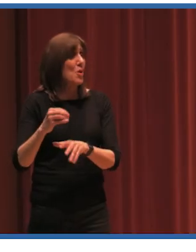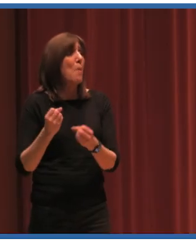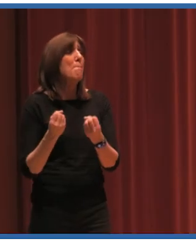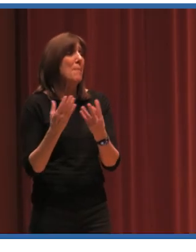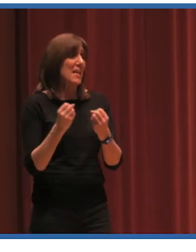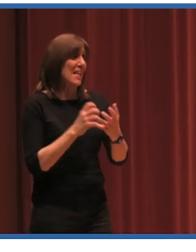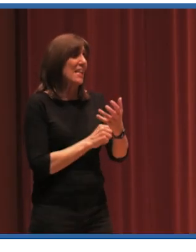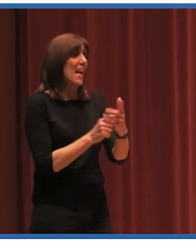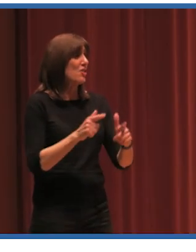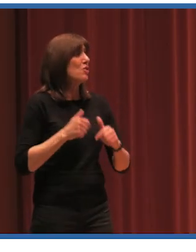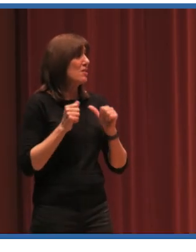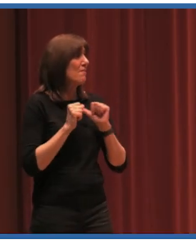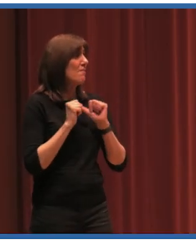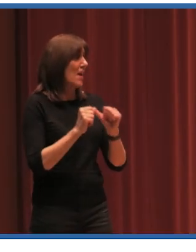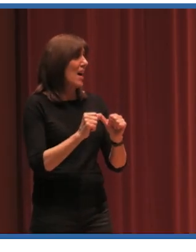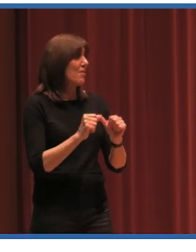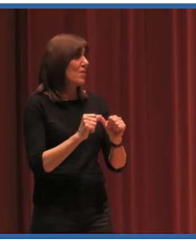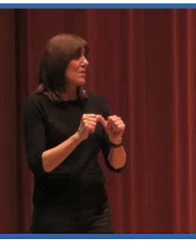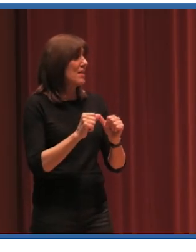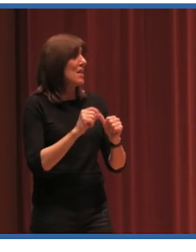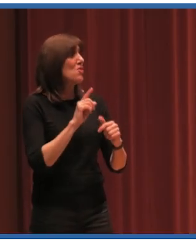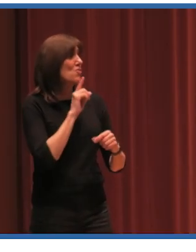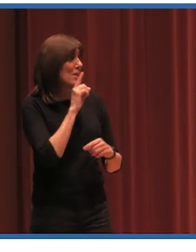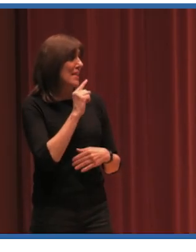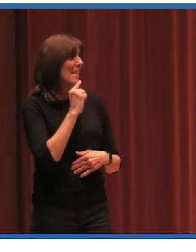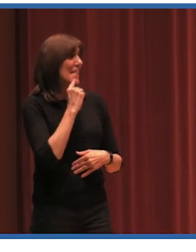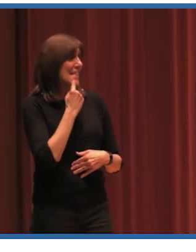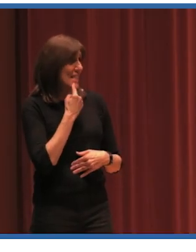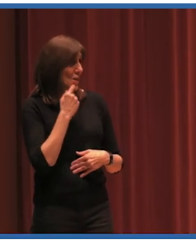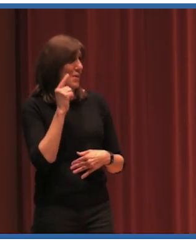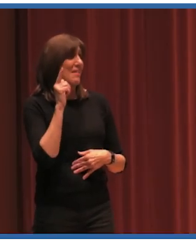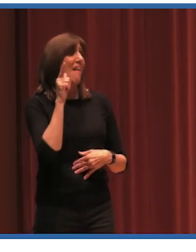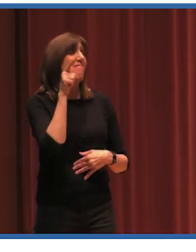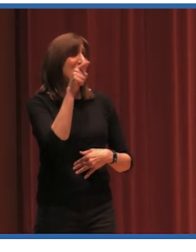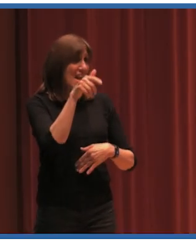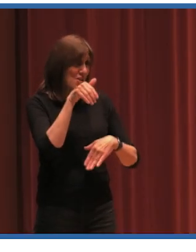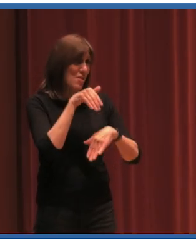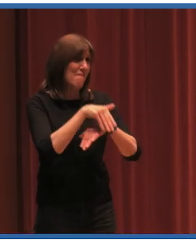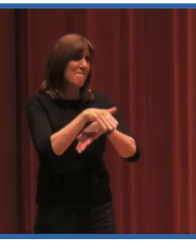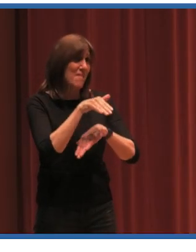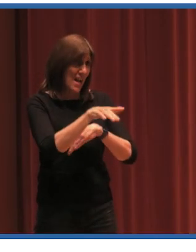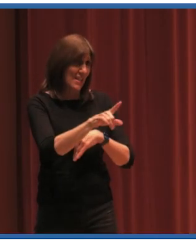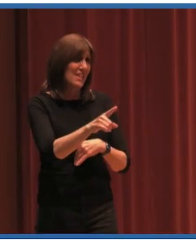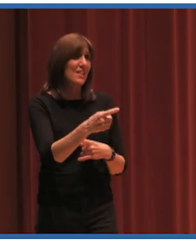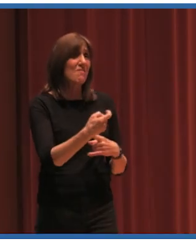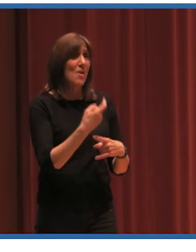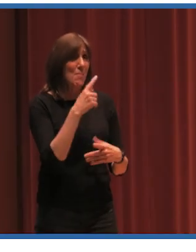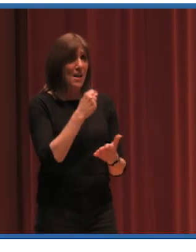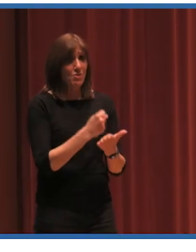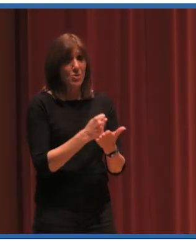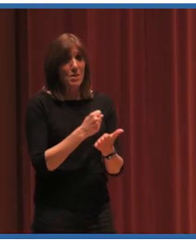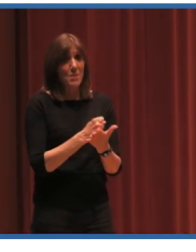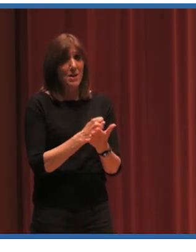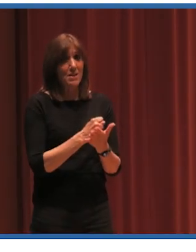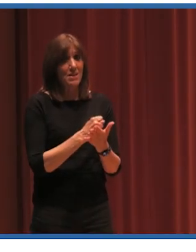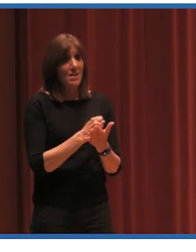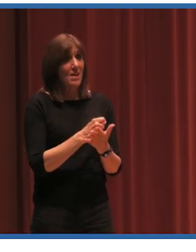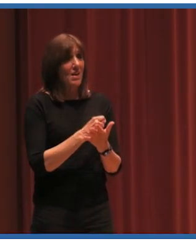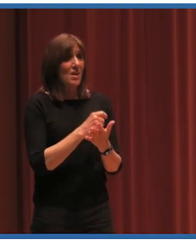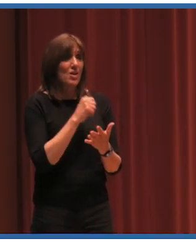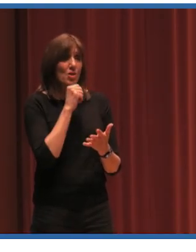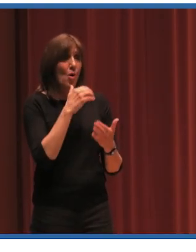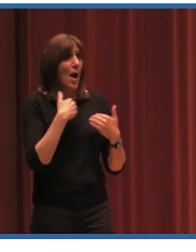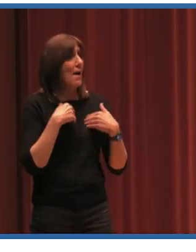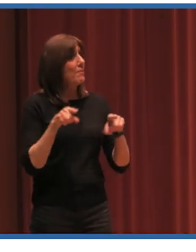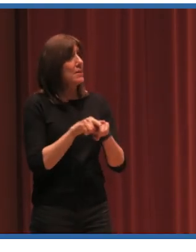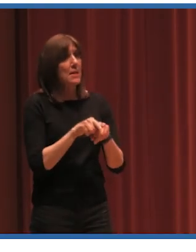cancer survivors that get their really serious late effects years after the cancer treatment are not surrounded by the same